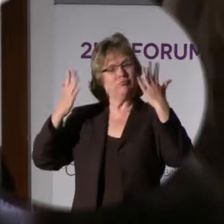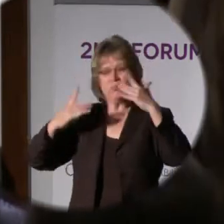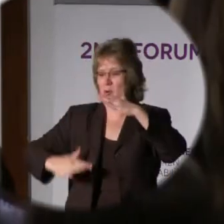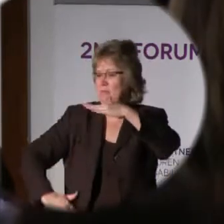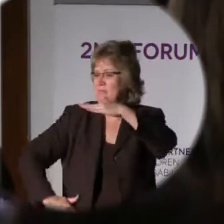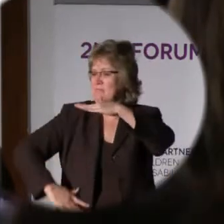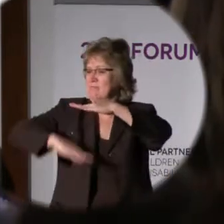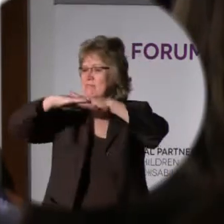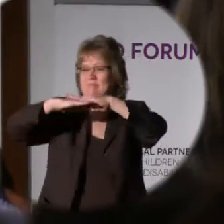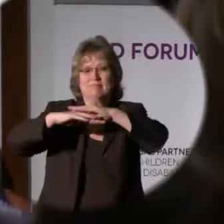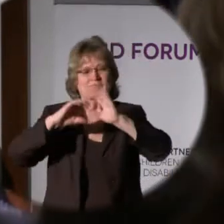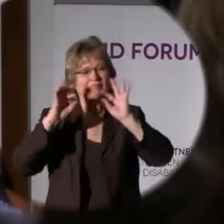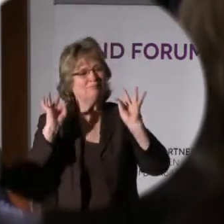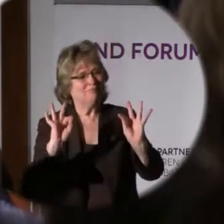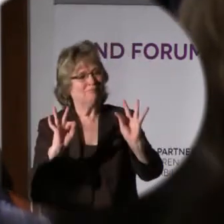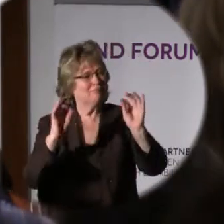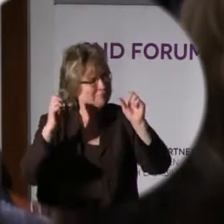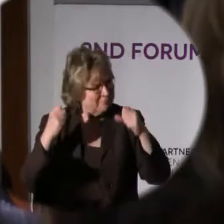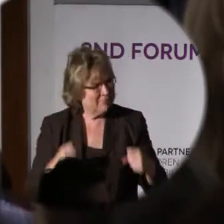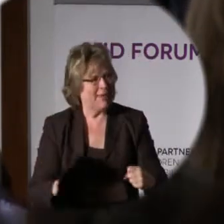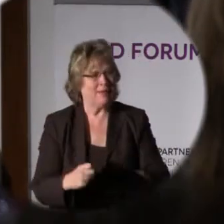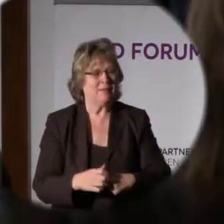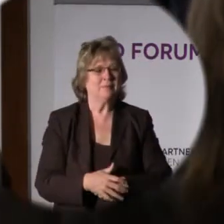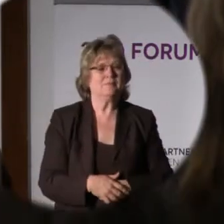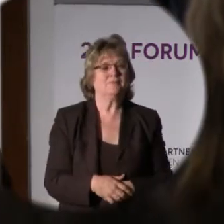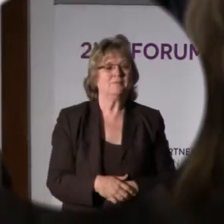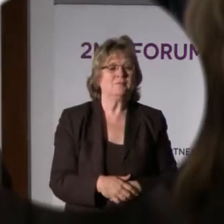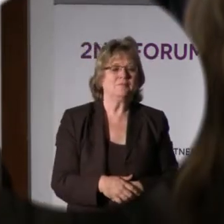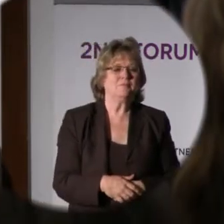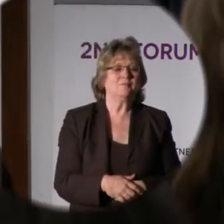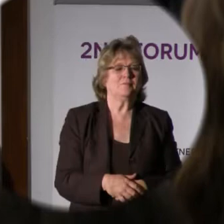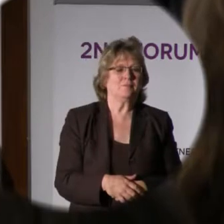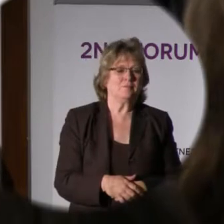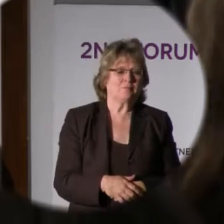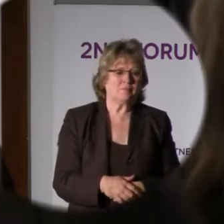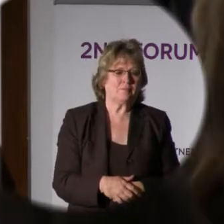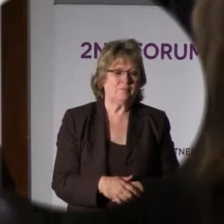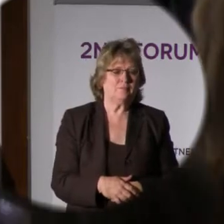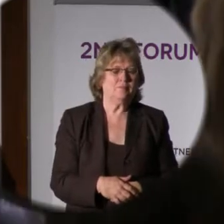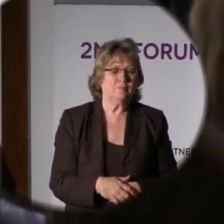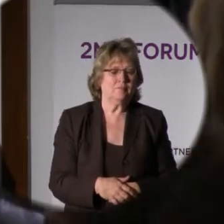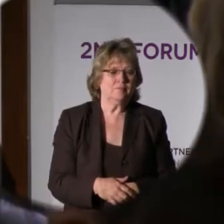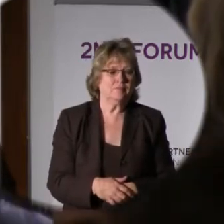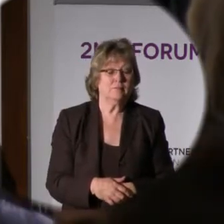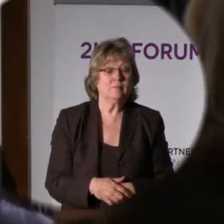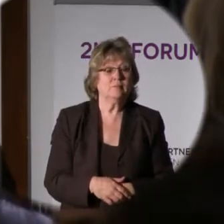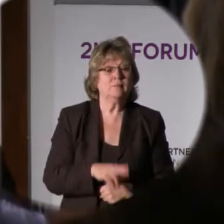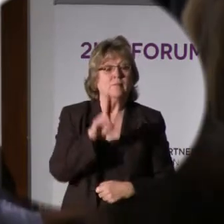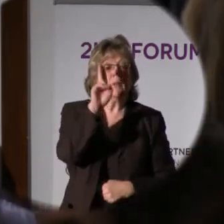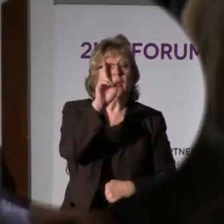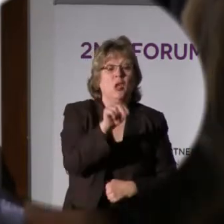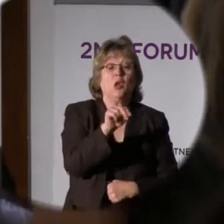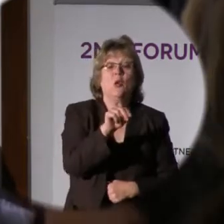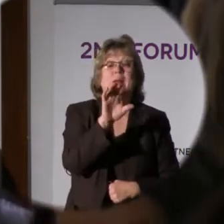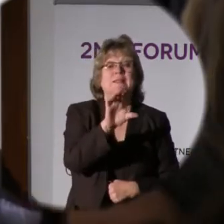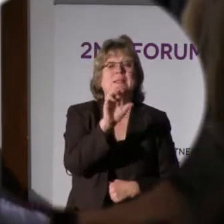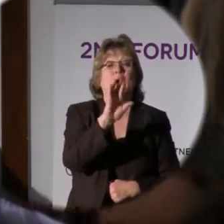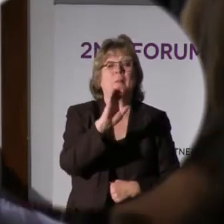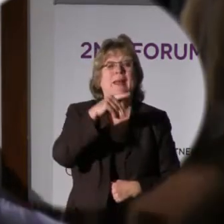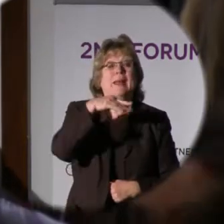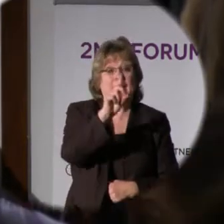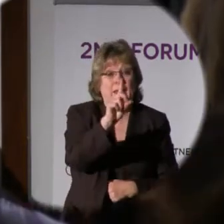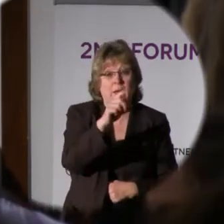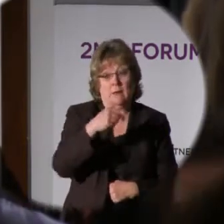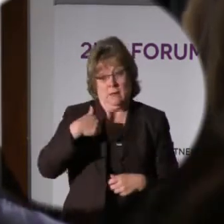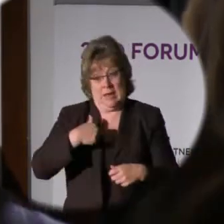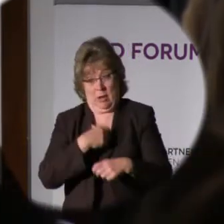tandem with provisions of the UN Convention on the Rights of Persons with Disabilities as domesticated in Malawi's national